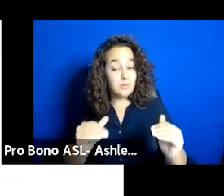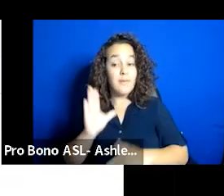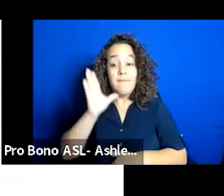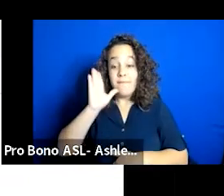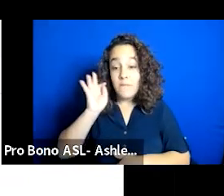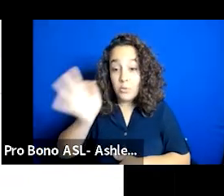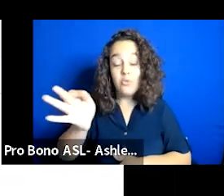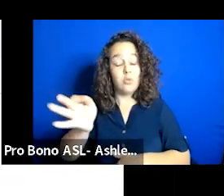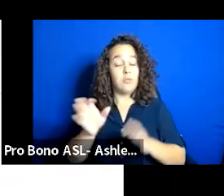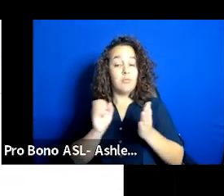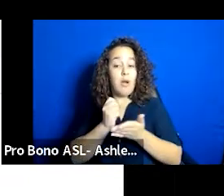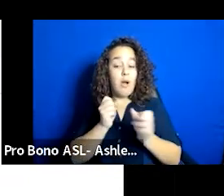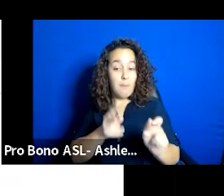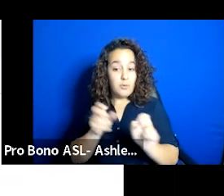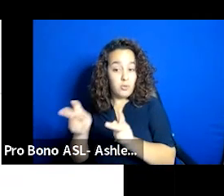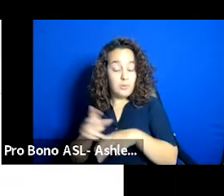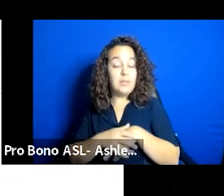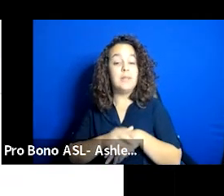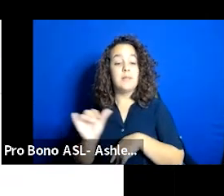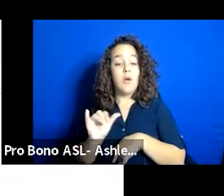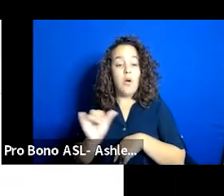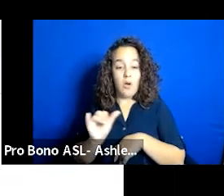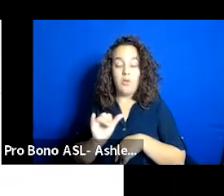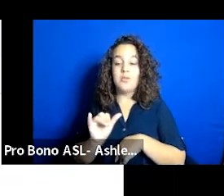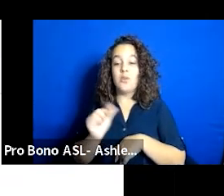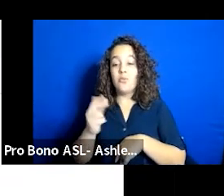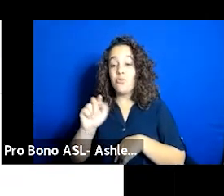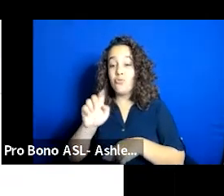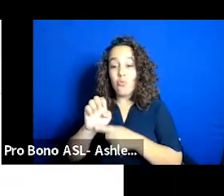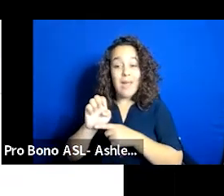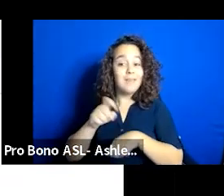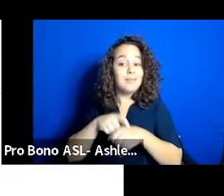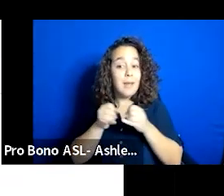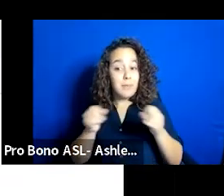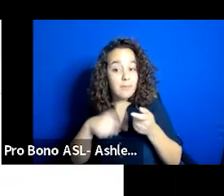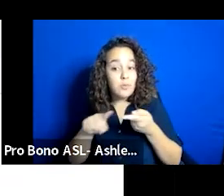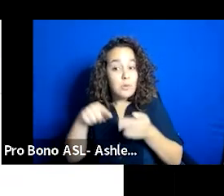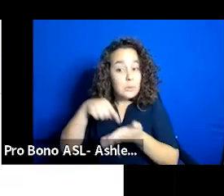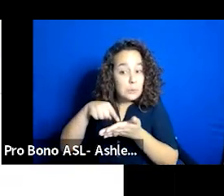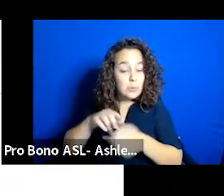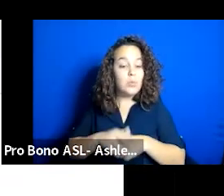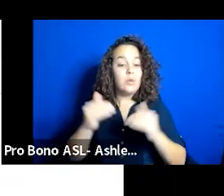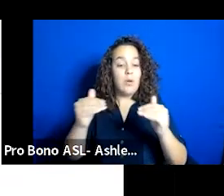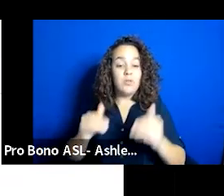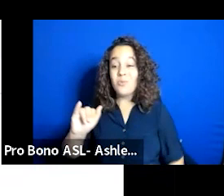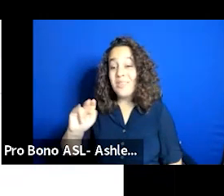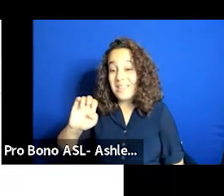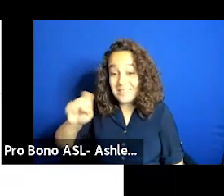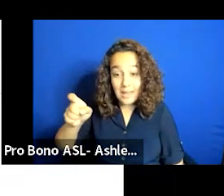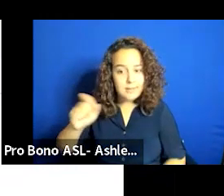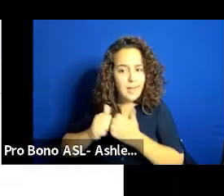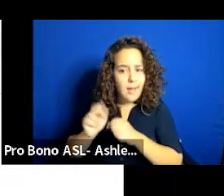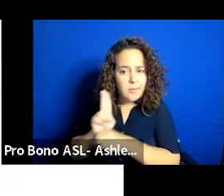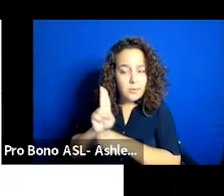the grant timelines, and how to use the California Healthy Places Index, which is also referred